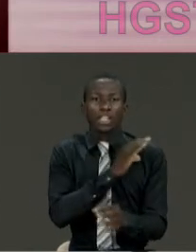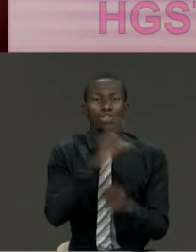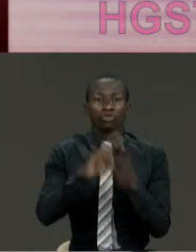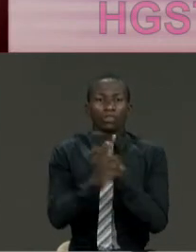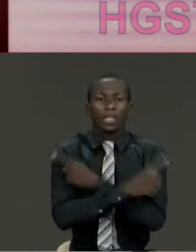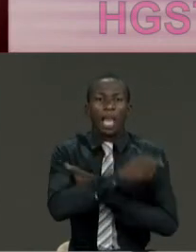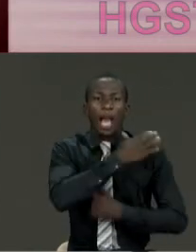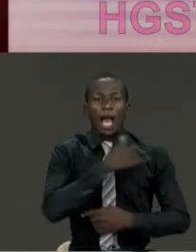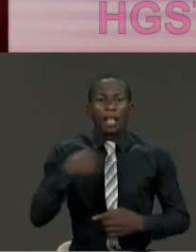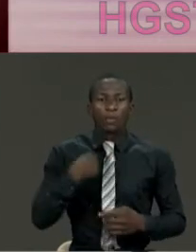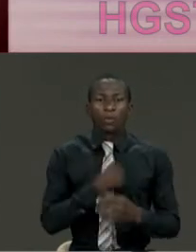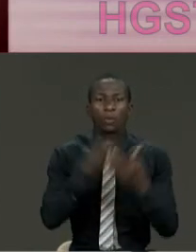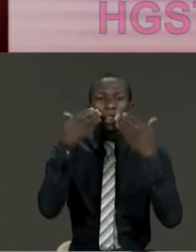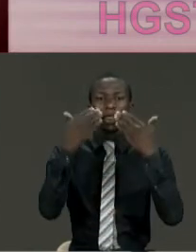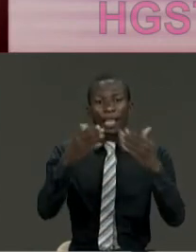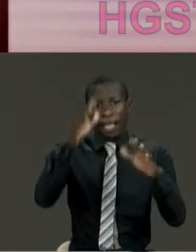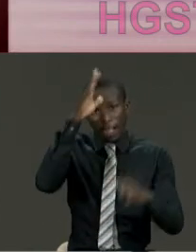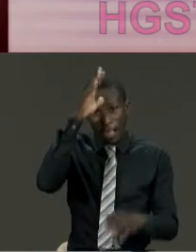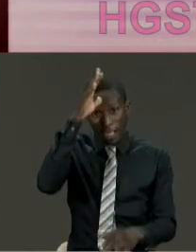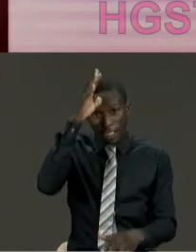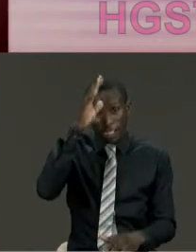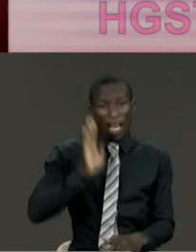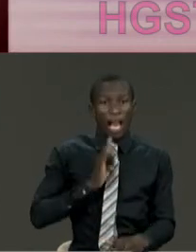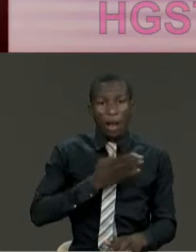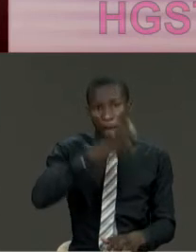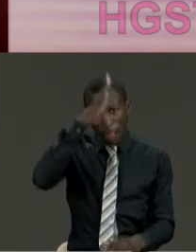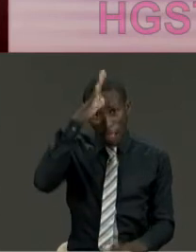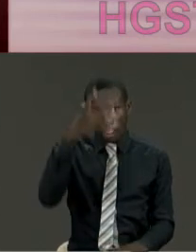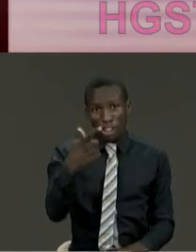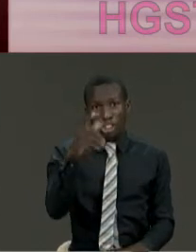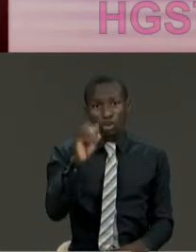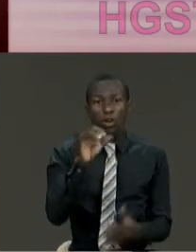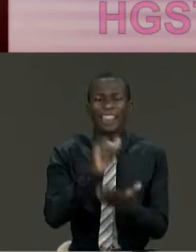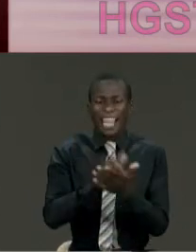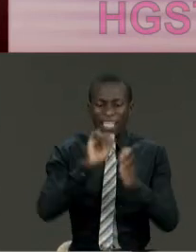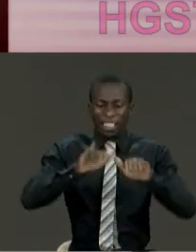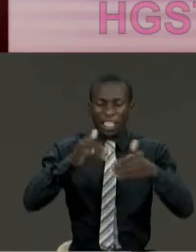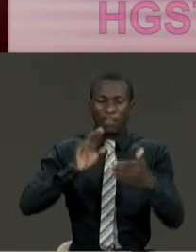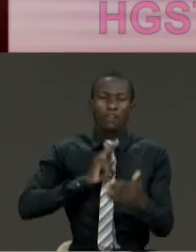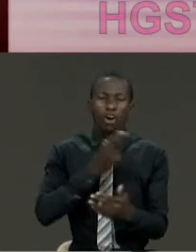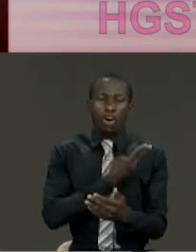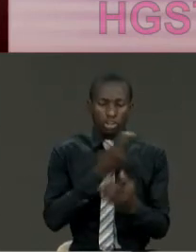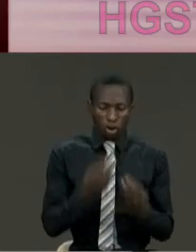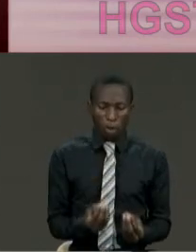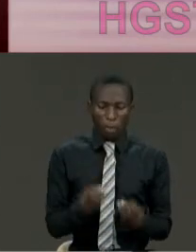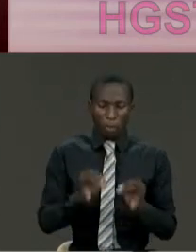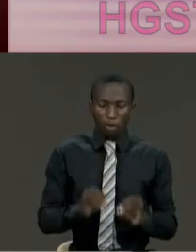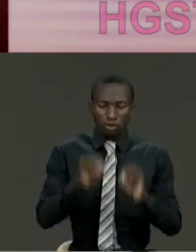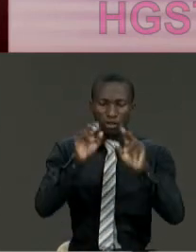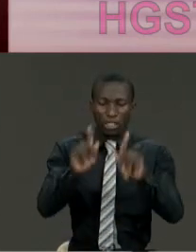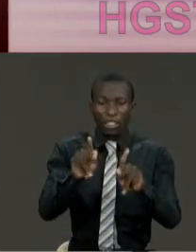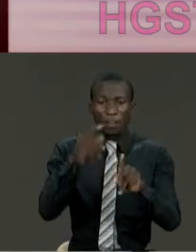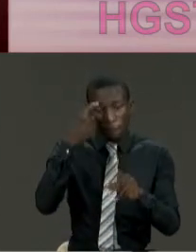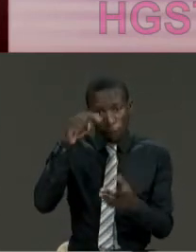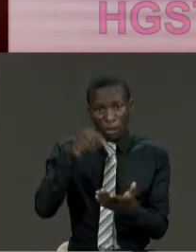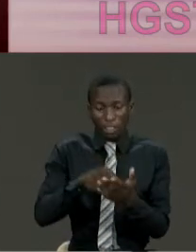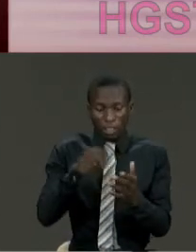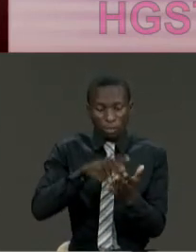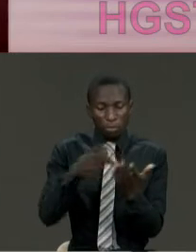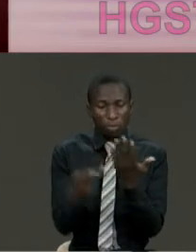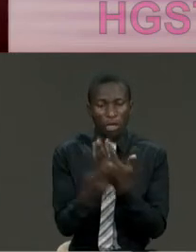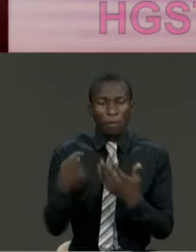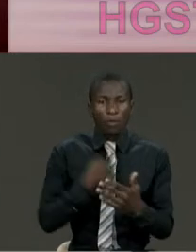thank Daddy, our Father and the Lord, who are giving us the privilege for this program. We pray that